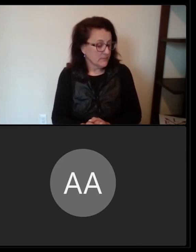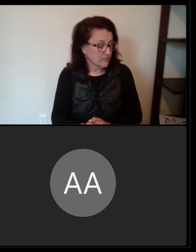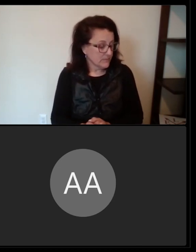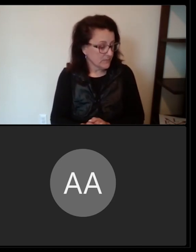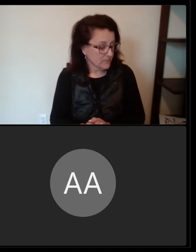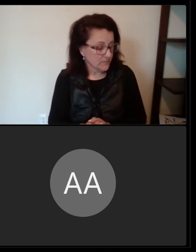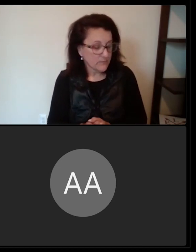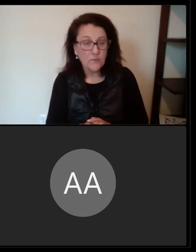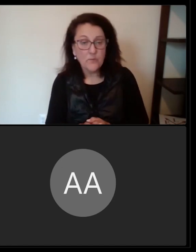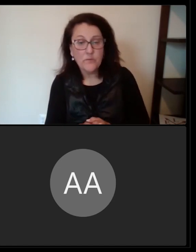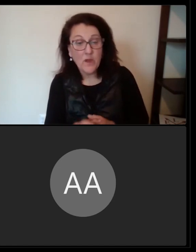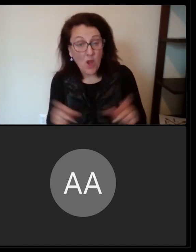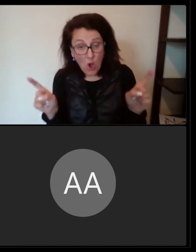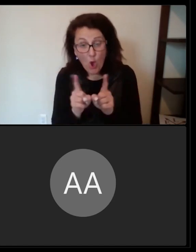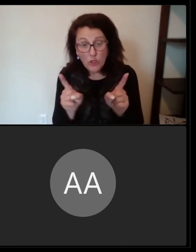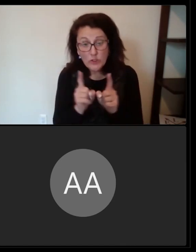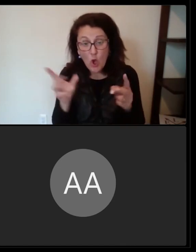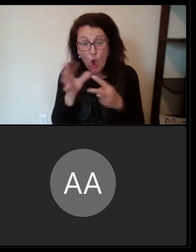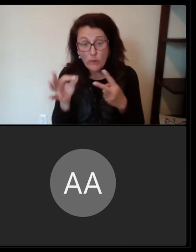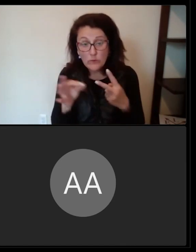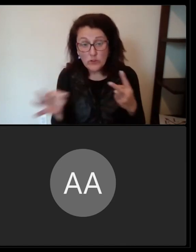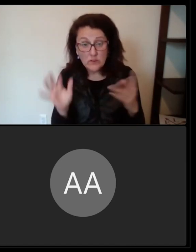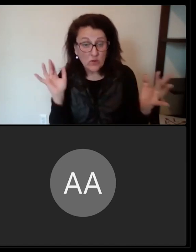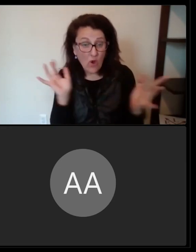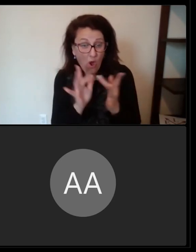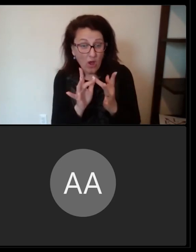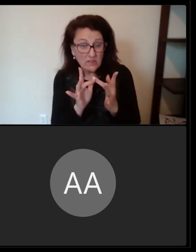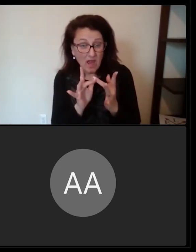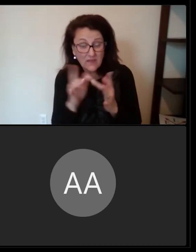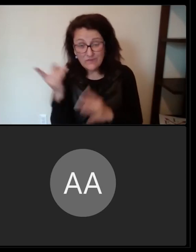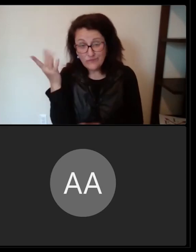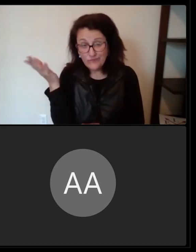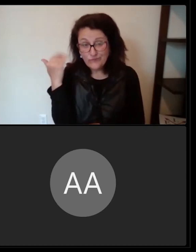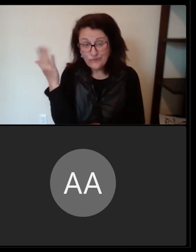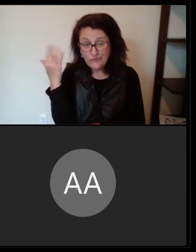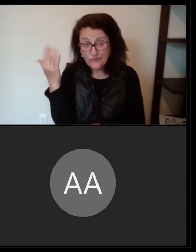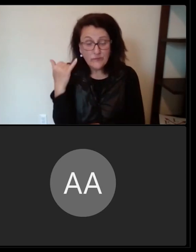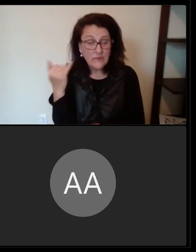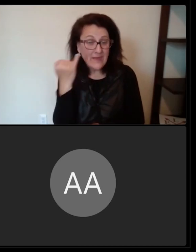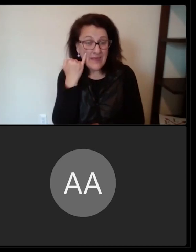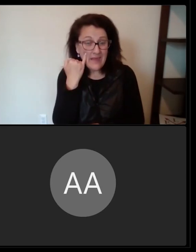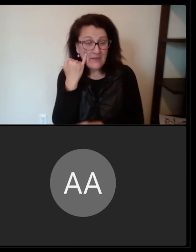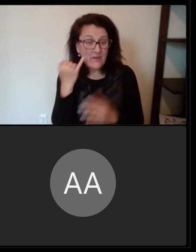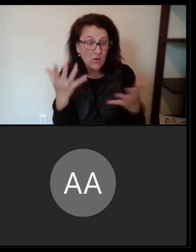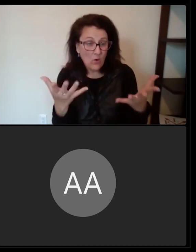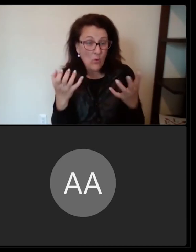So I do also have the option to contact a poll worker if I need additional assistance.